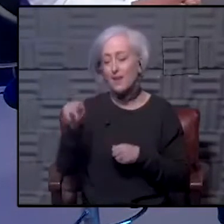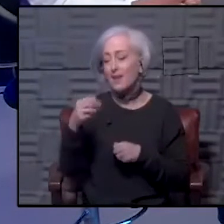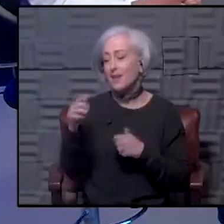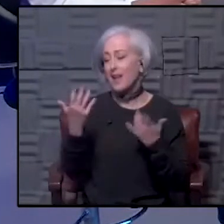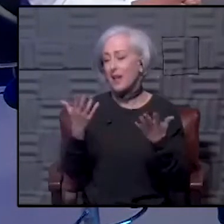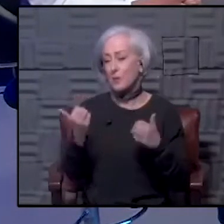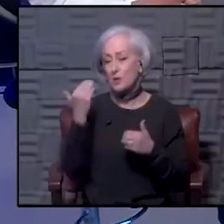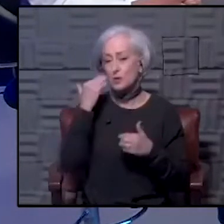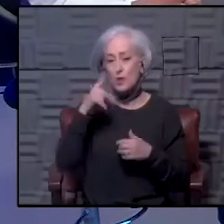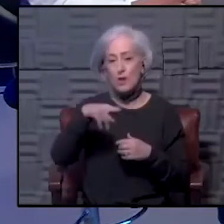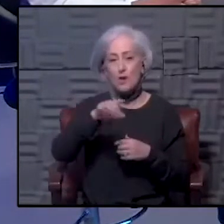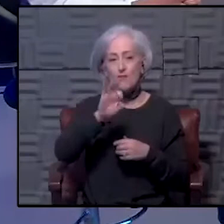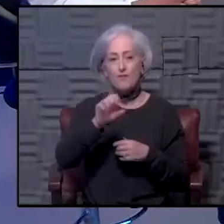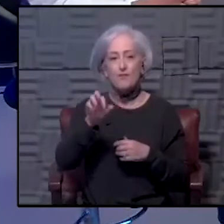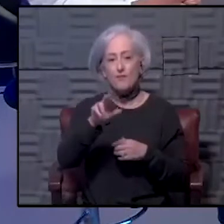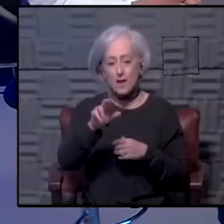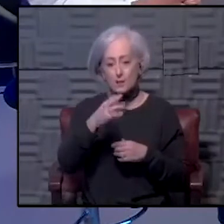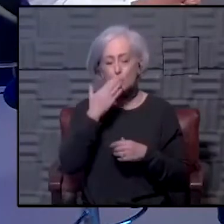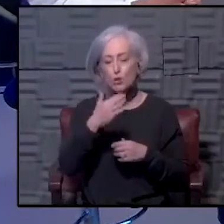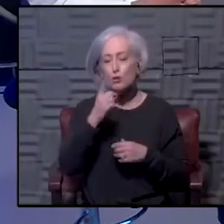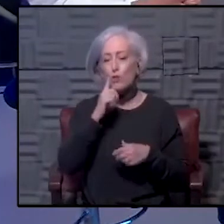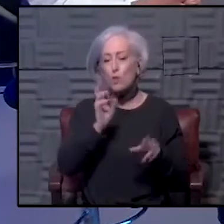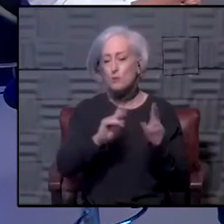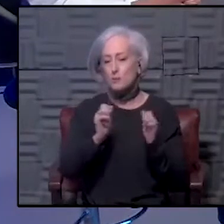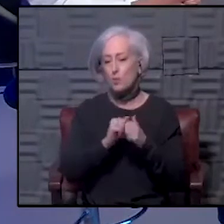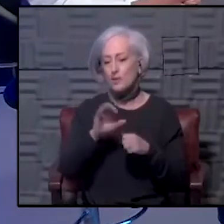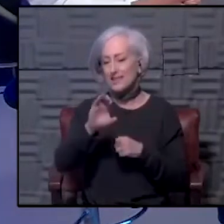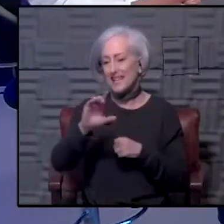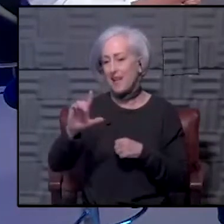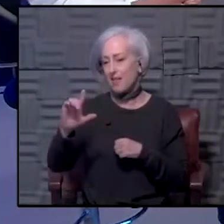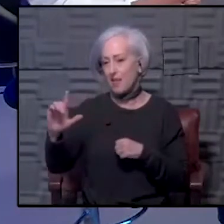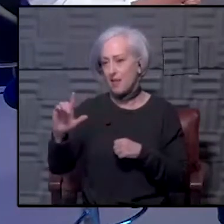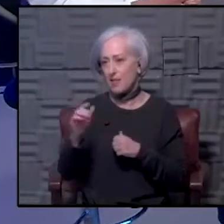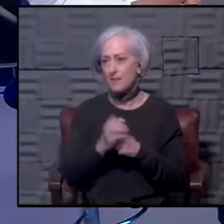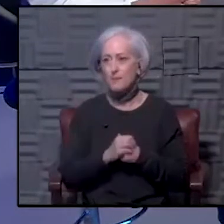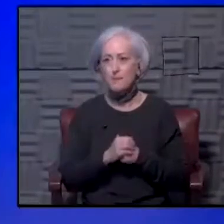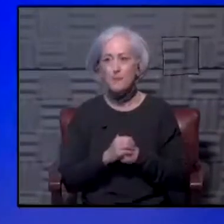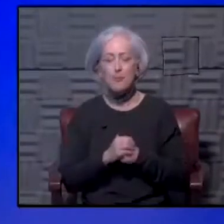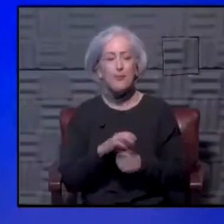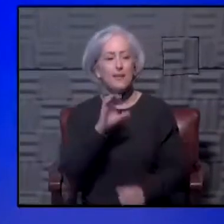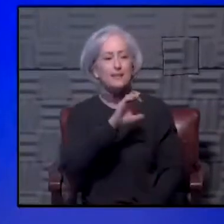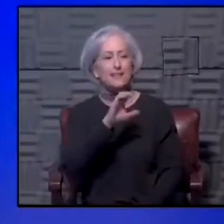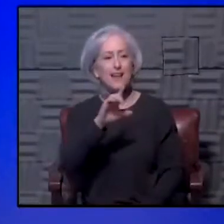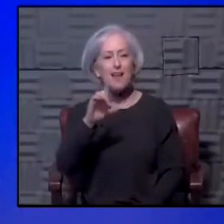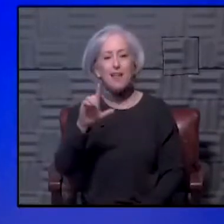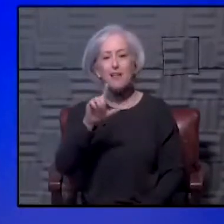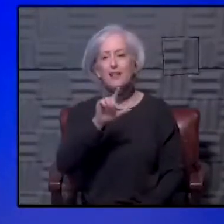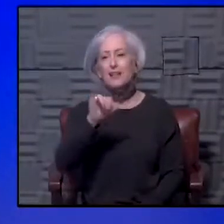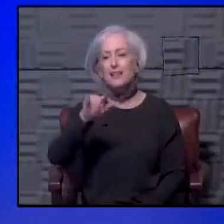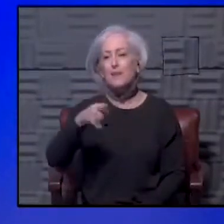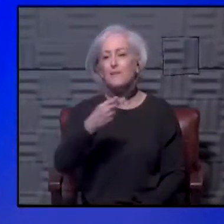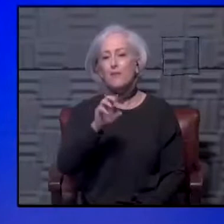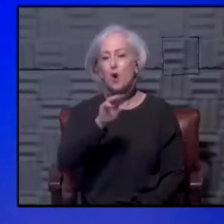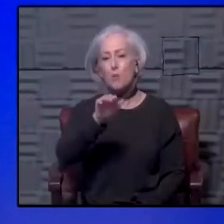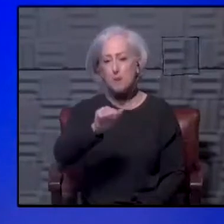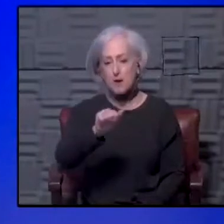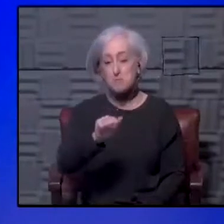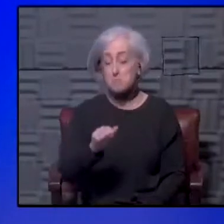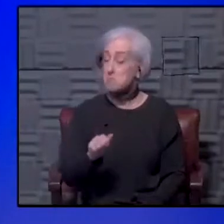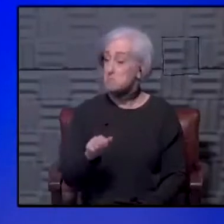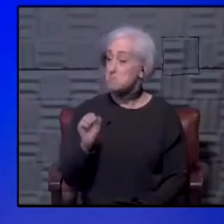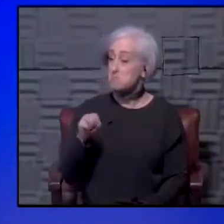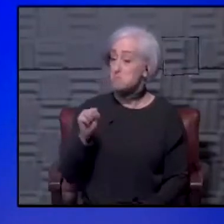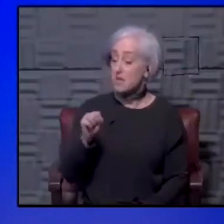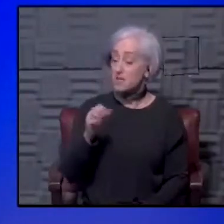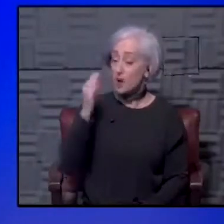vaccine effective for someone with CLL? CLL is a lymphoma. Okay. Yeah, as far as we know,